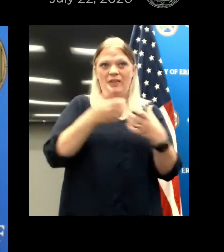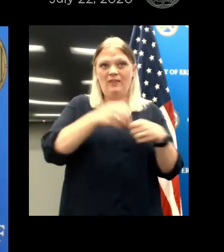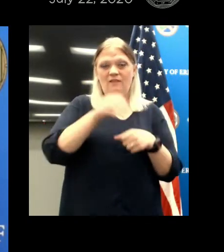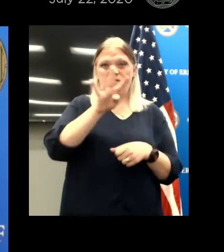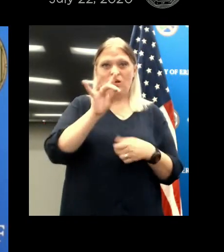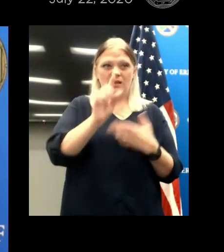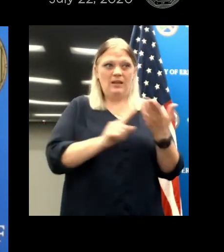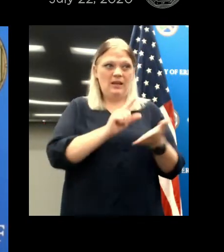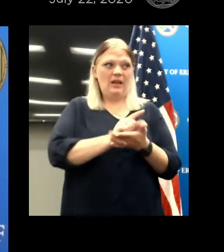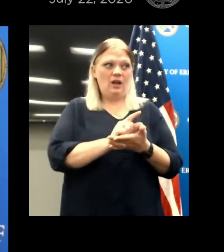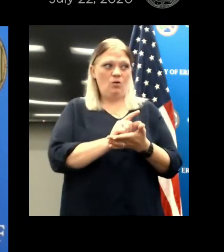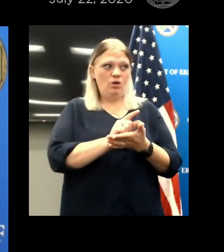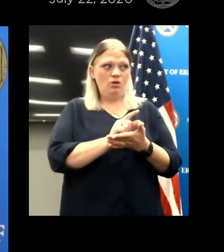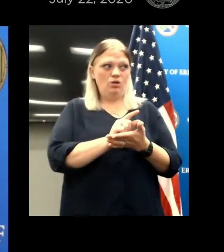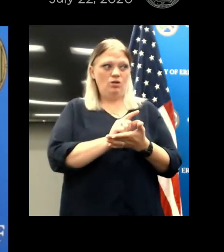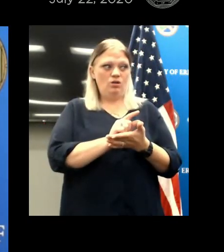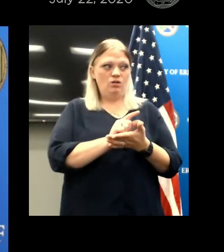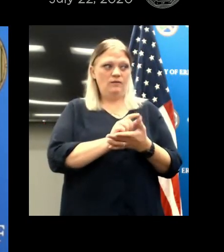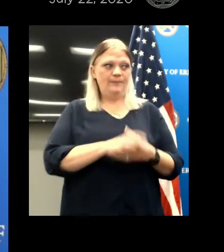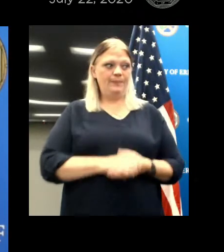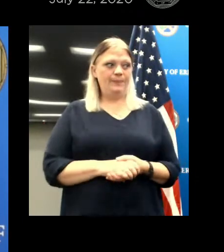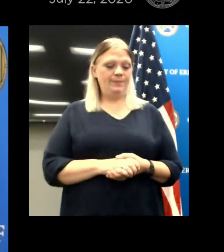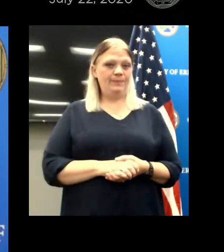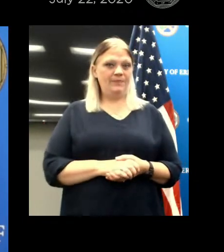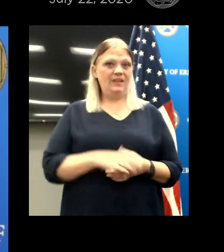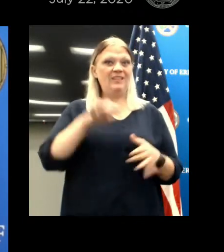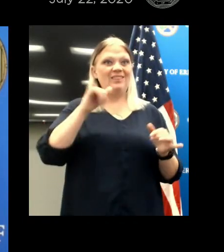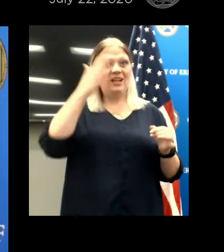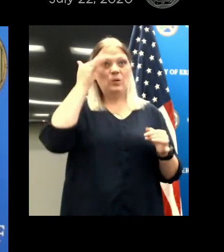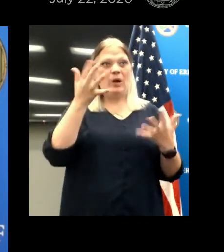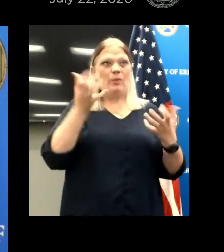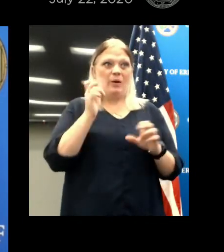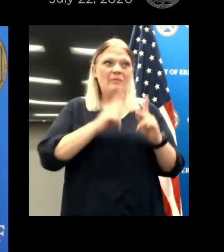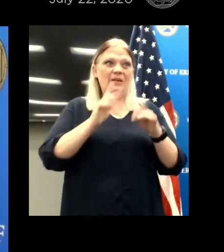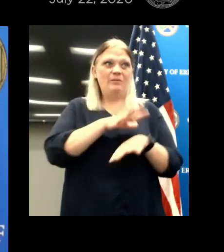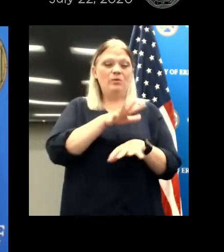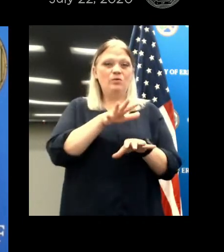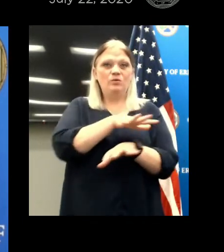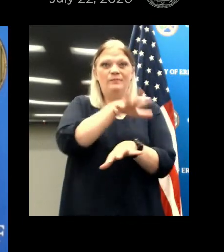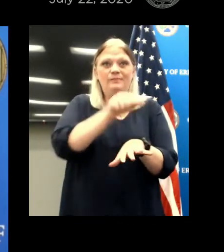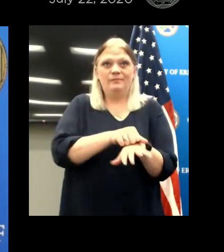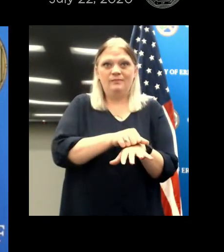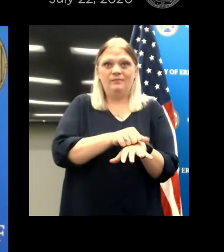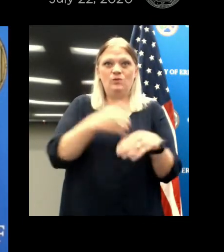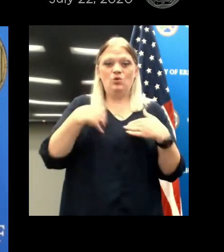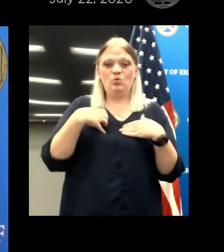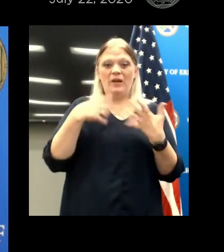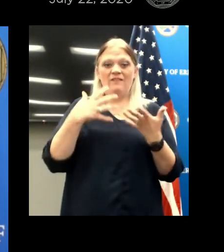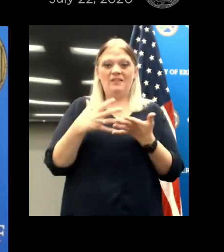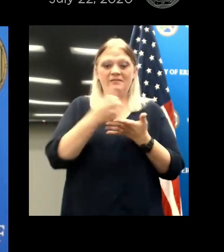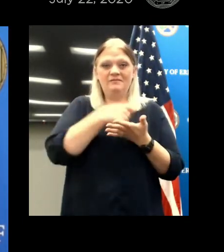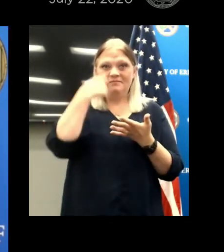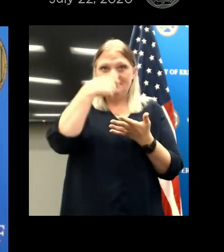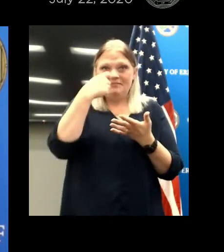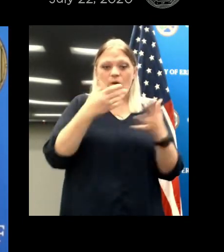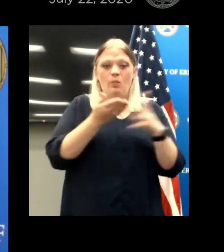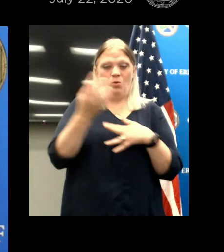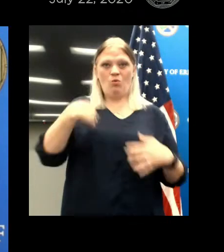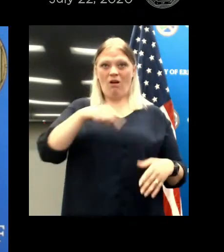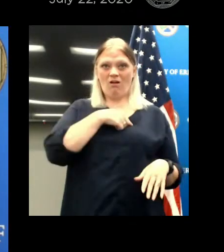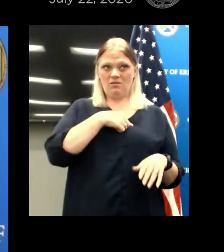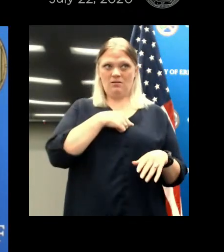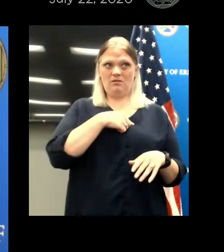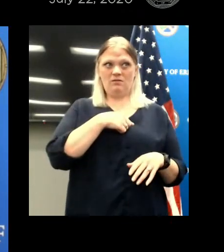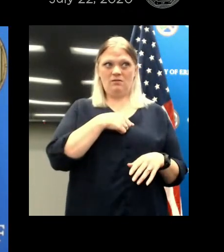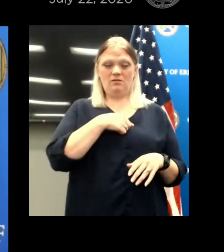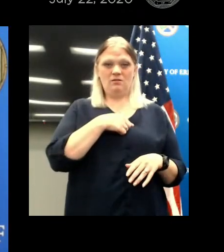hours. So, and also that's why we want people to schedule appointments to have their specimens collected by Erie County Health Department. We